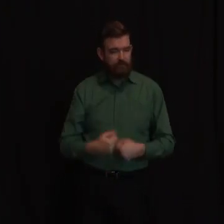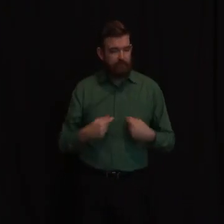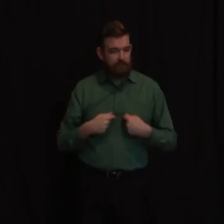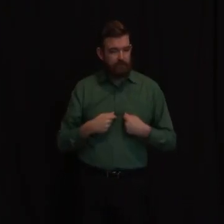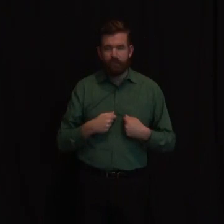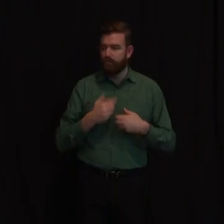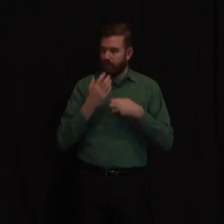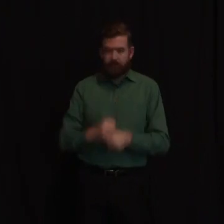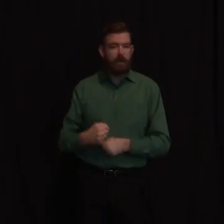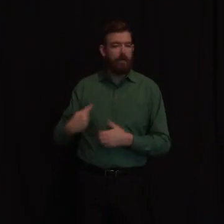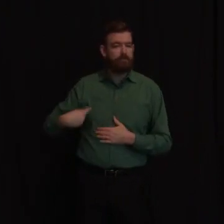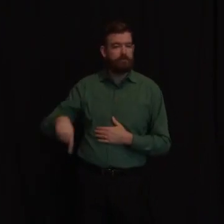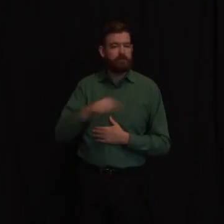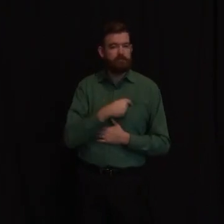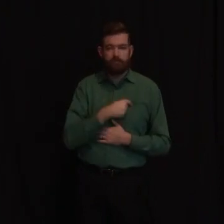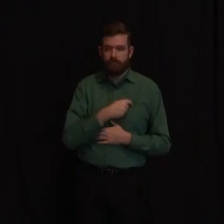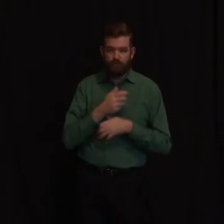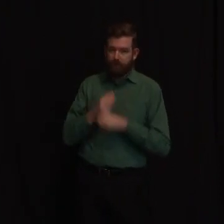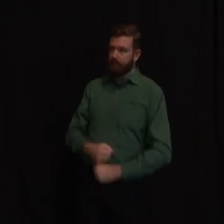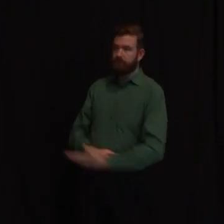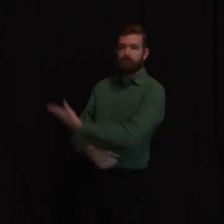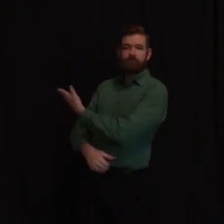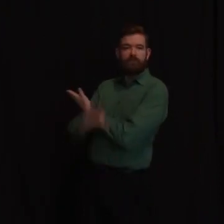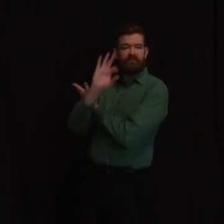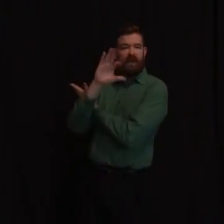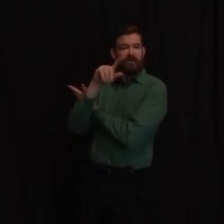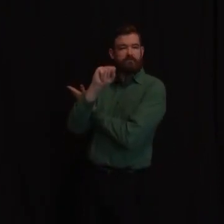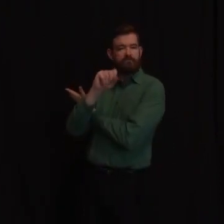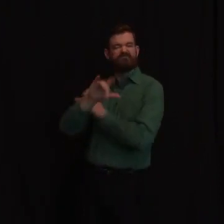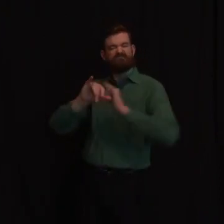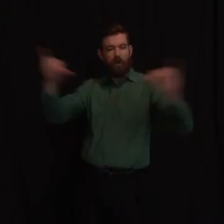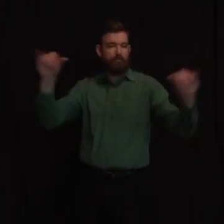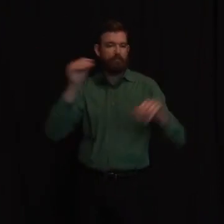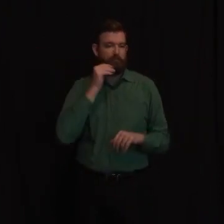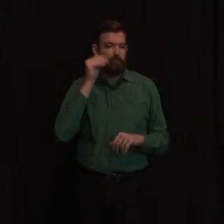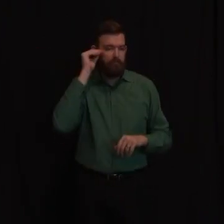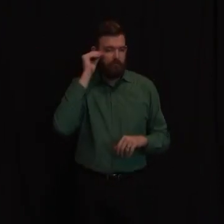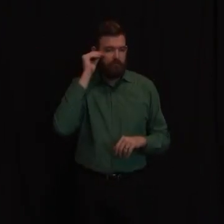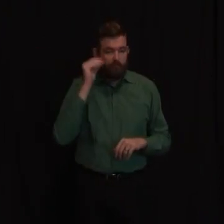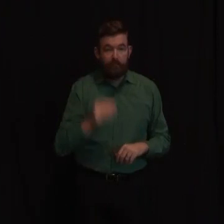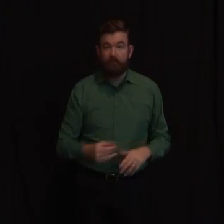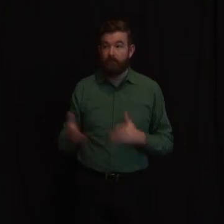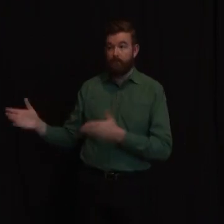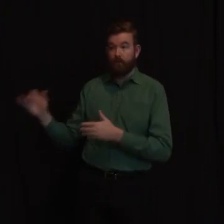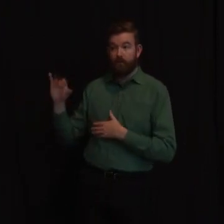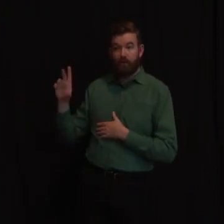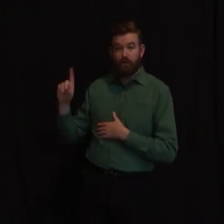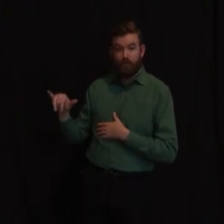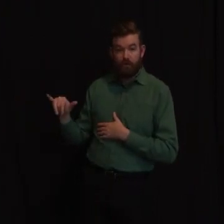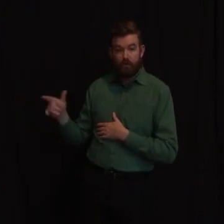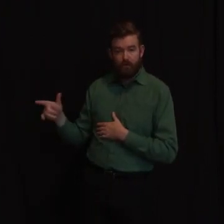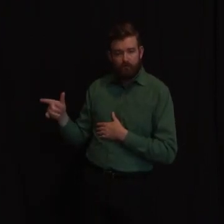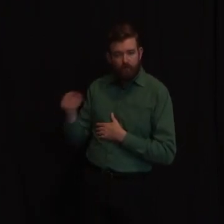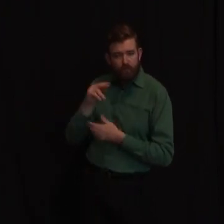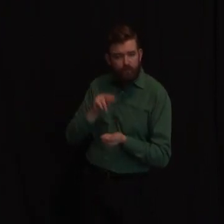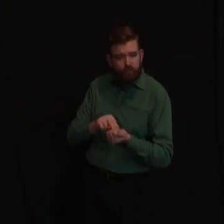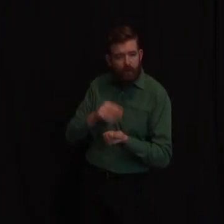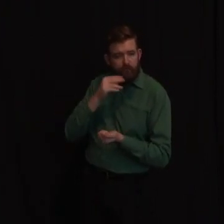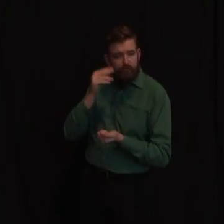on the facts. Please stay home. Judy, with that, testing nursing homes, where folks pass, does that impact the